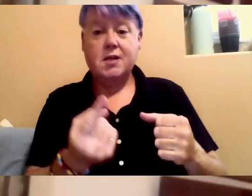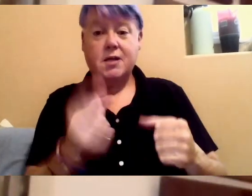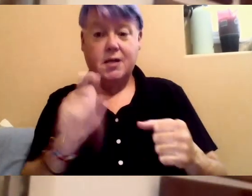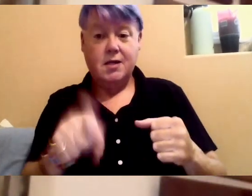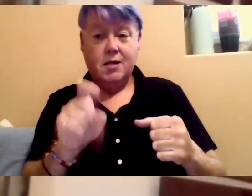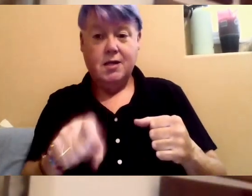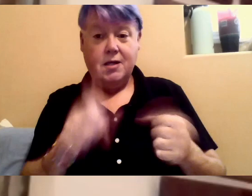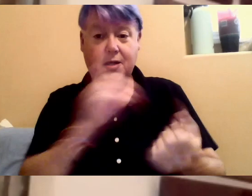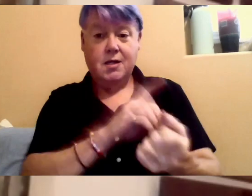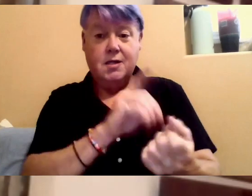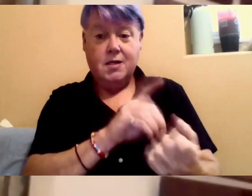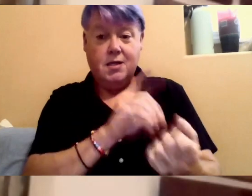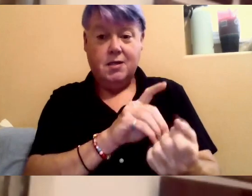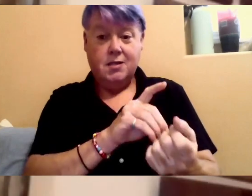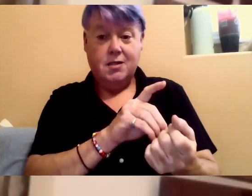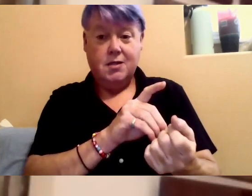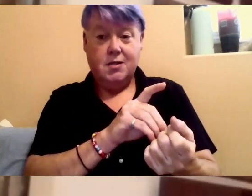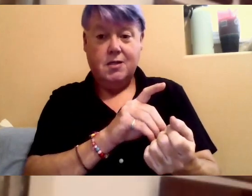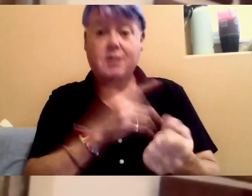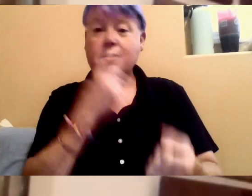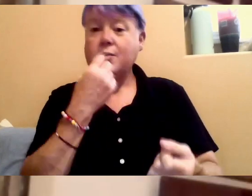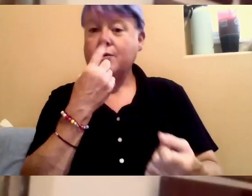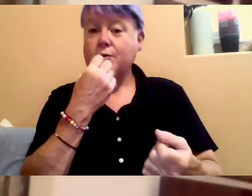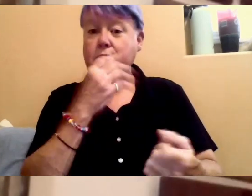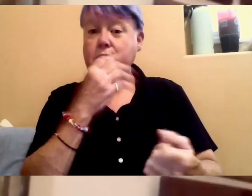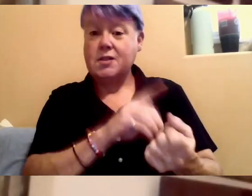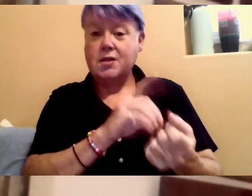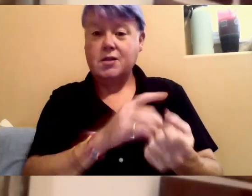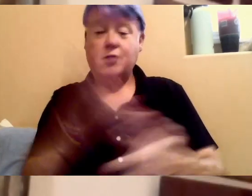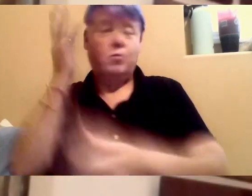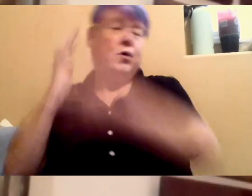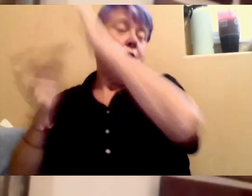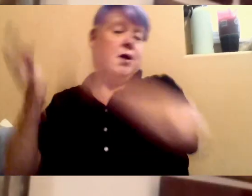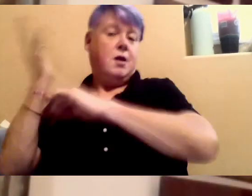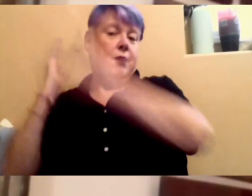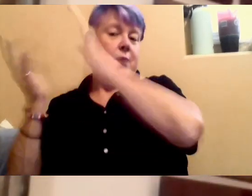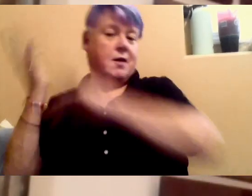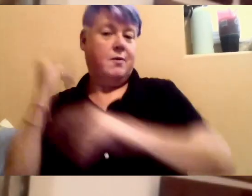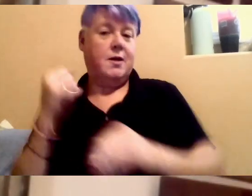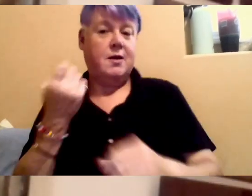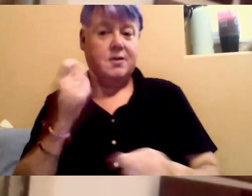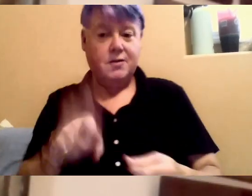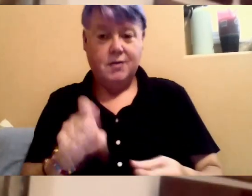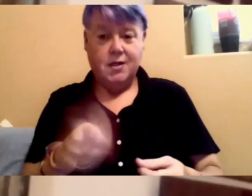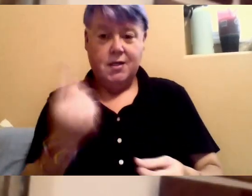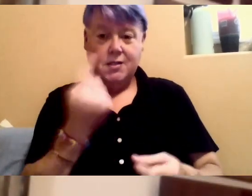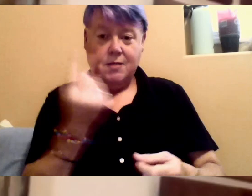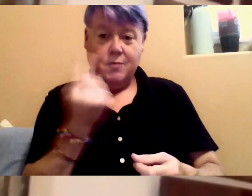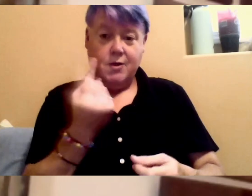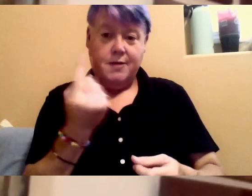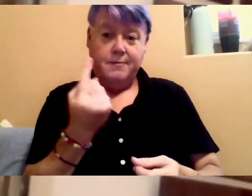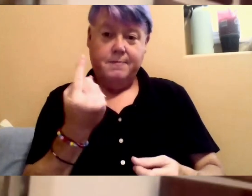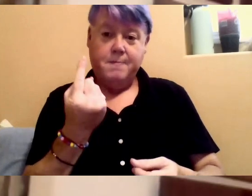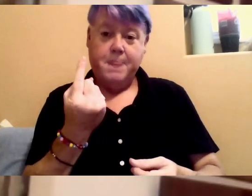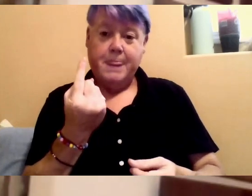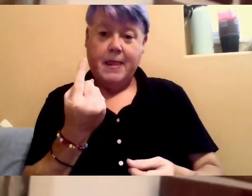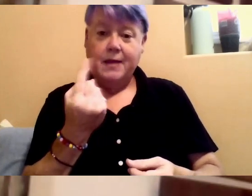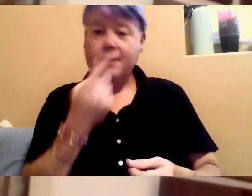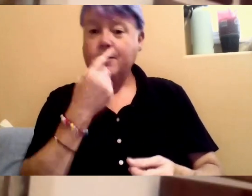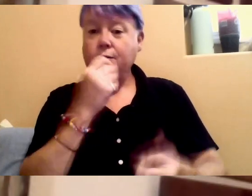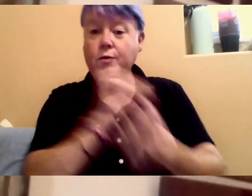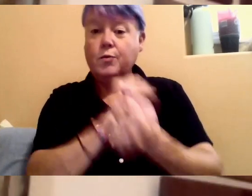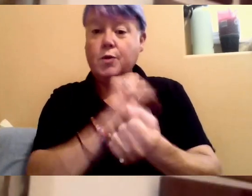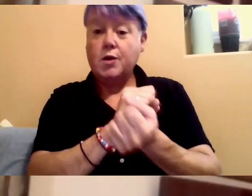doctor who was a doctor here way back when. I also need somebody who worked their land